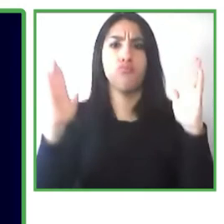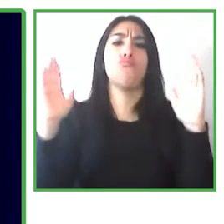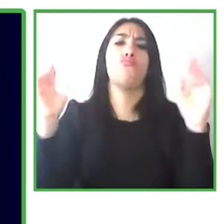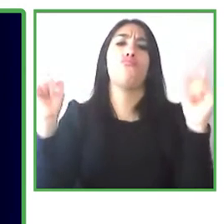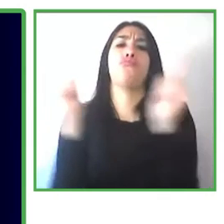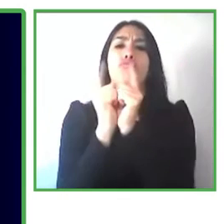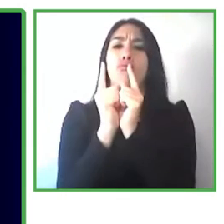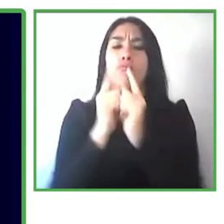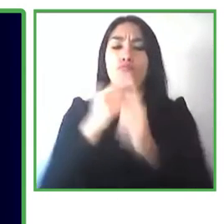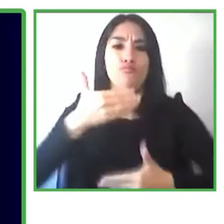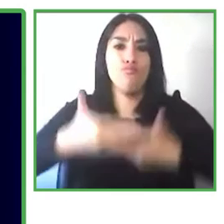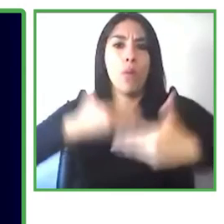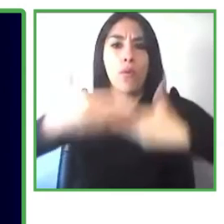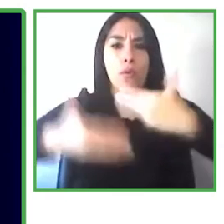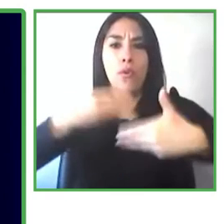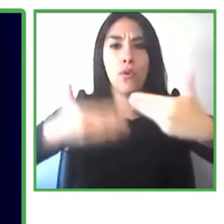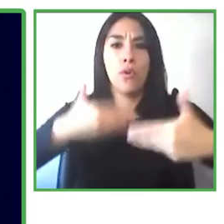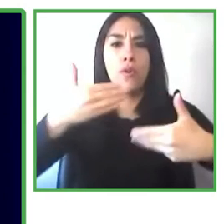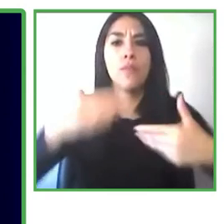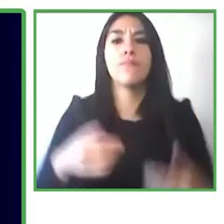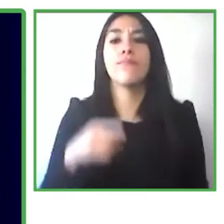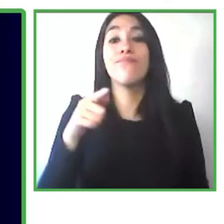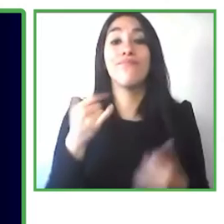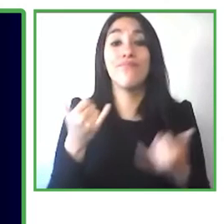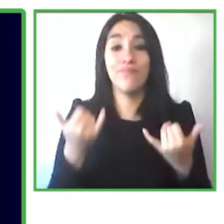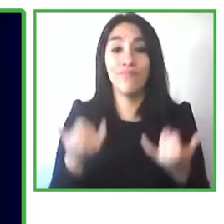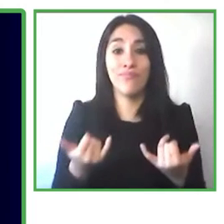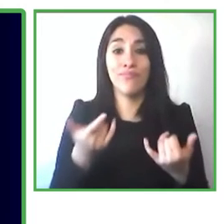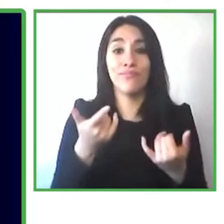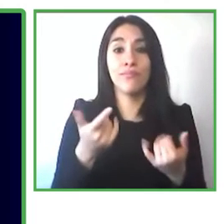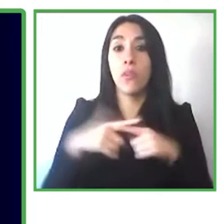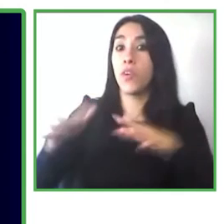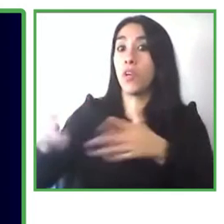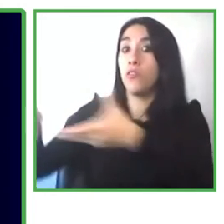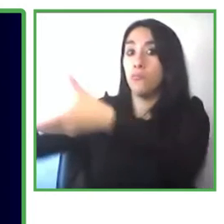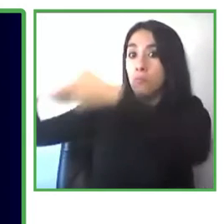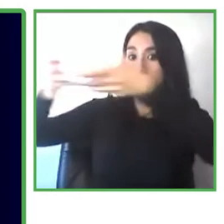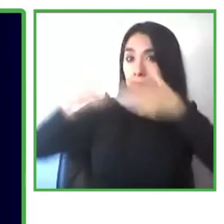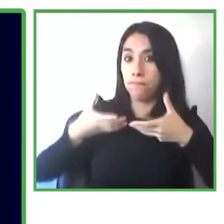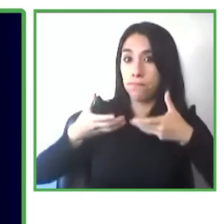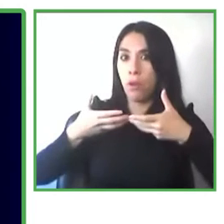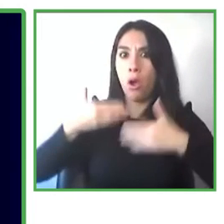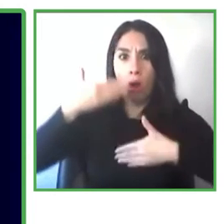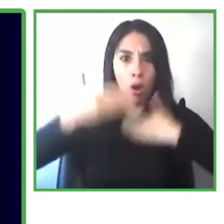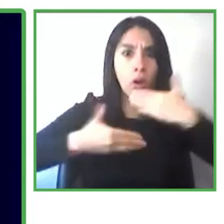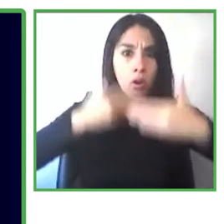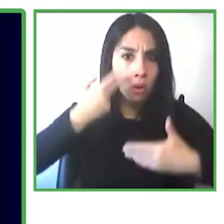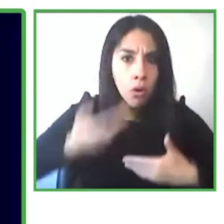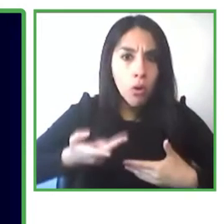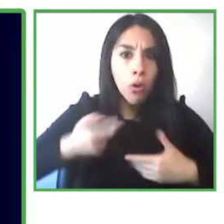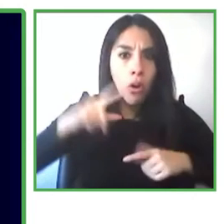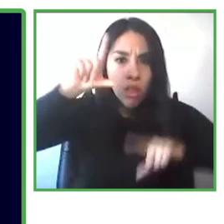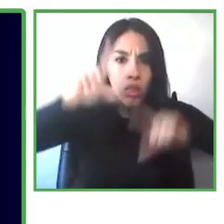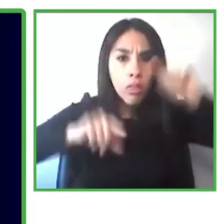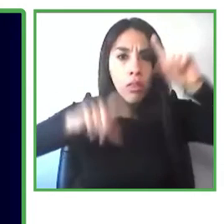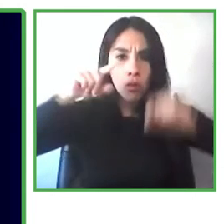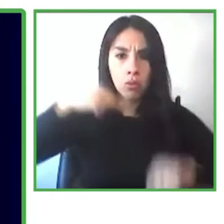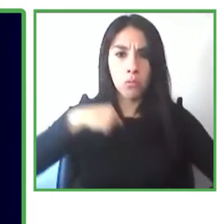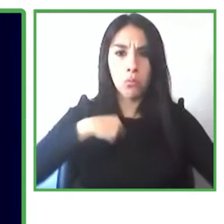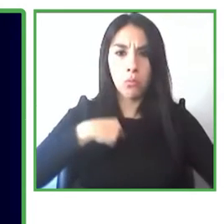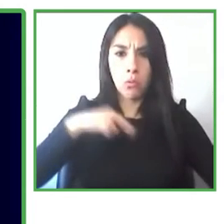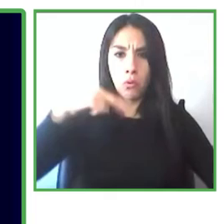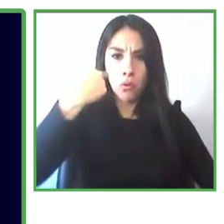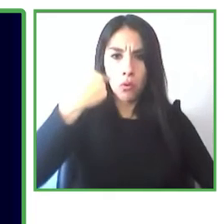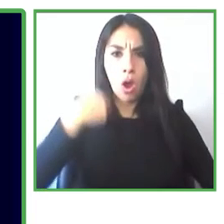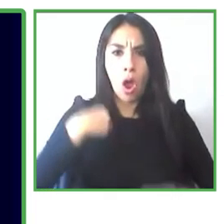will allow to have a measure of reference and know where they're at in inclusion. They will also be